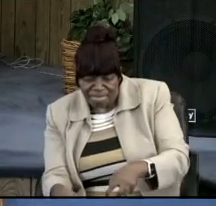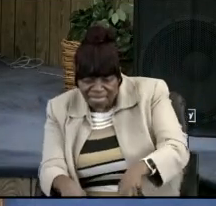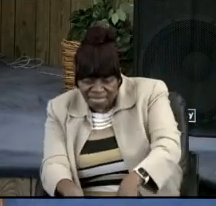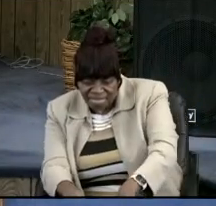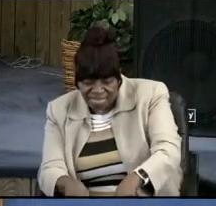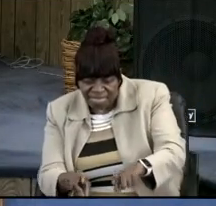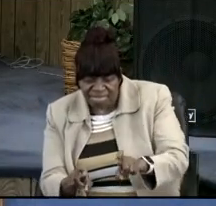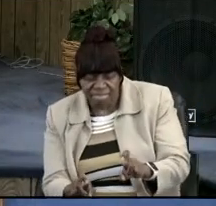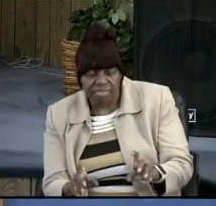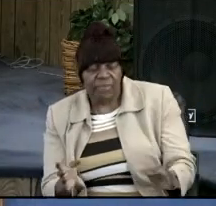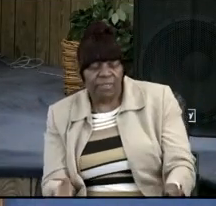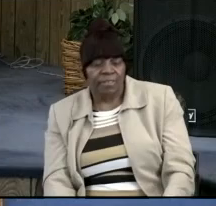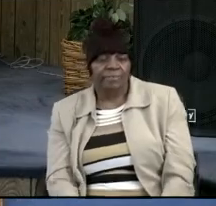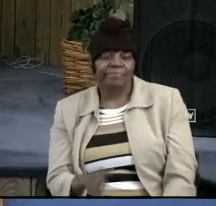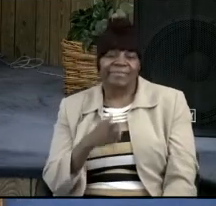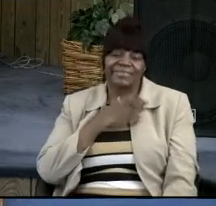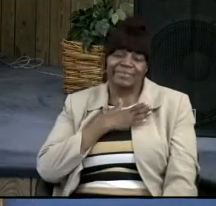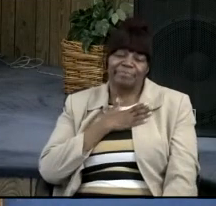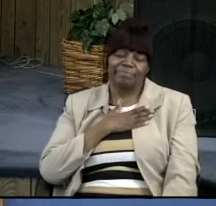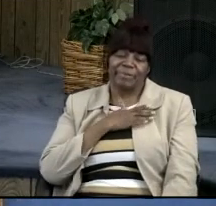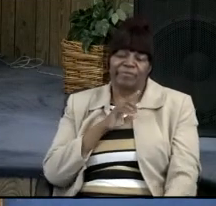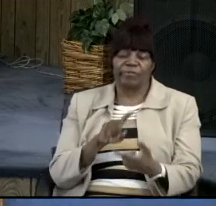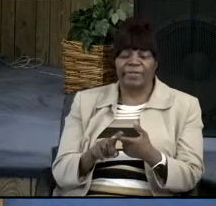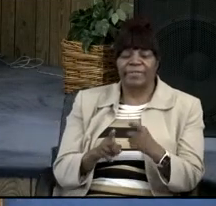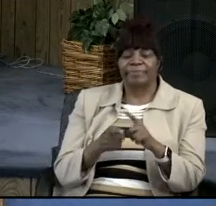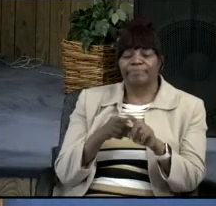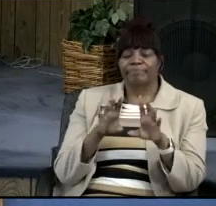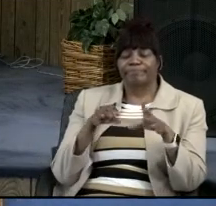curling, and you still, well, that's my friend.